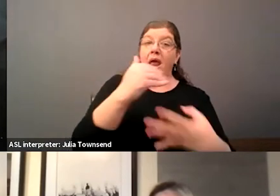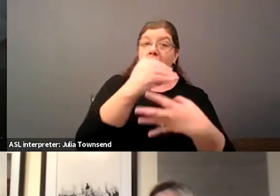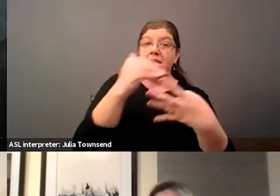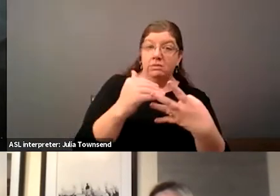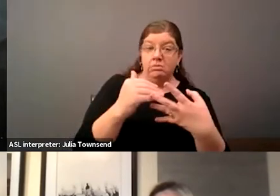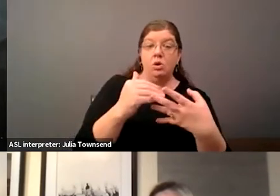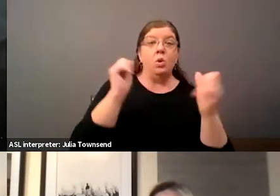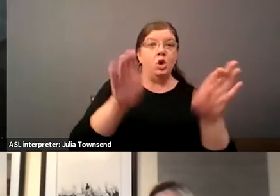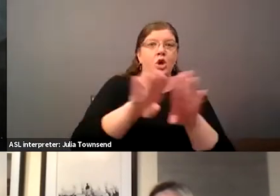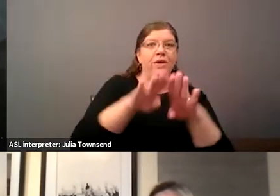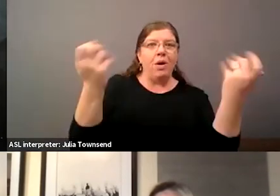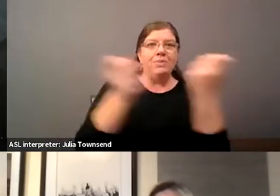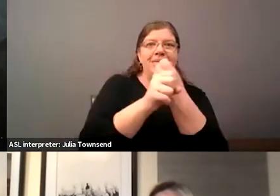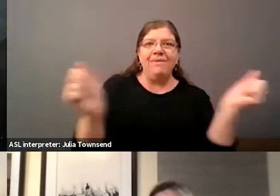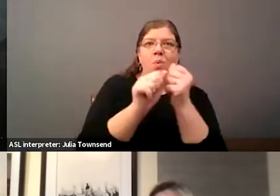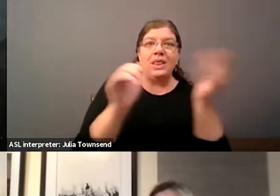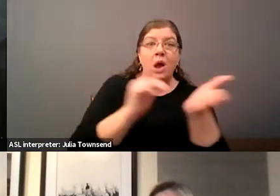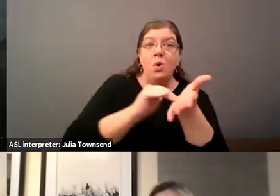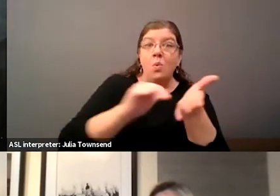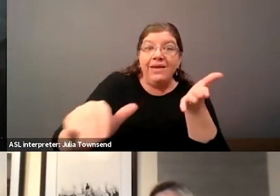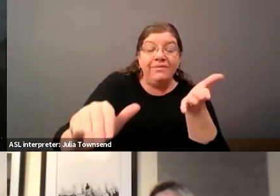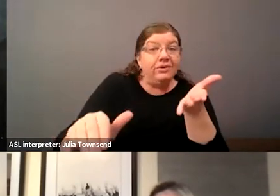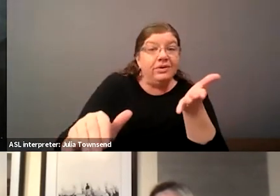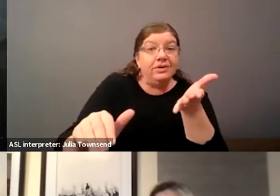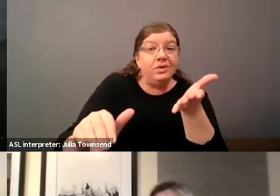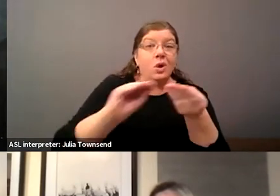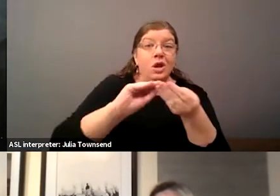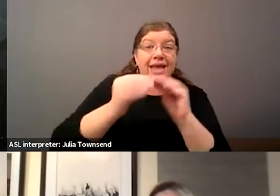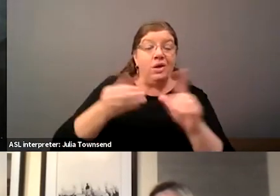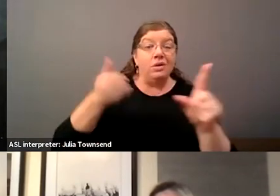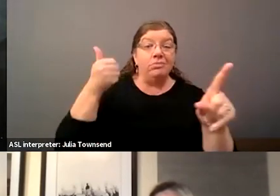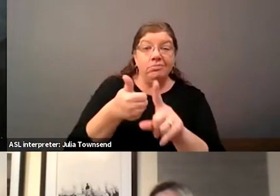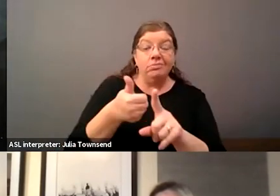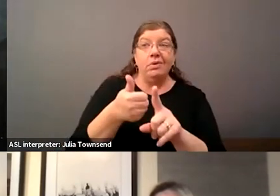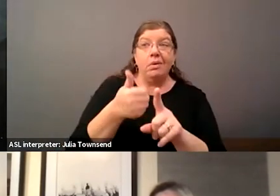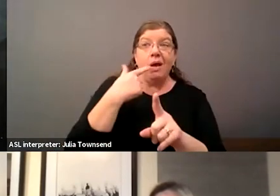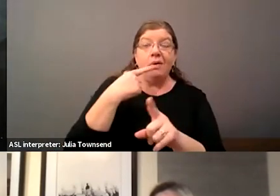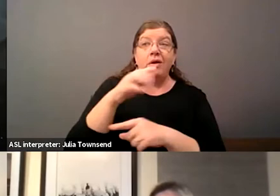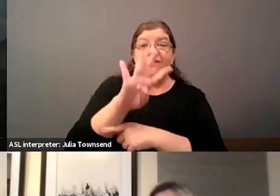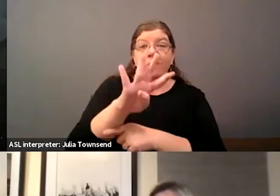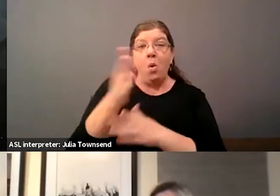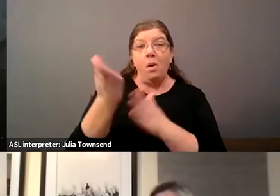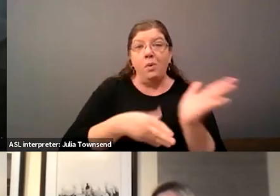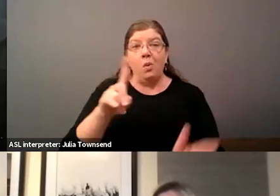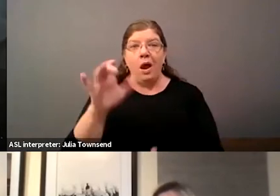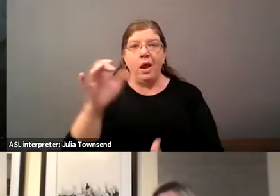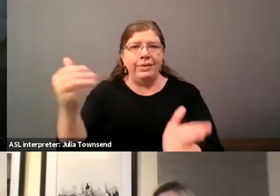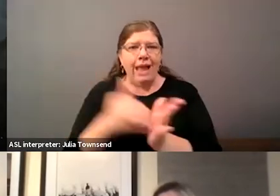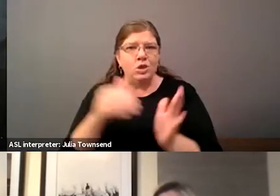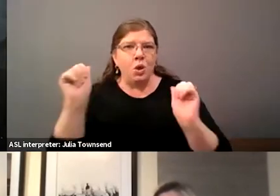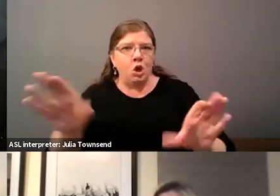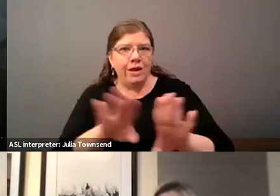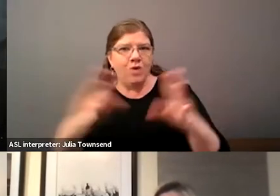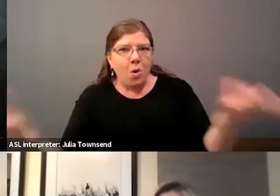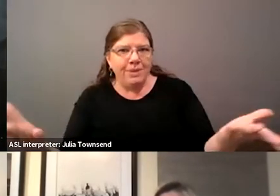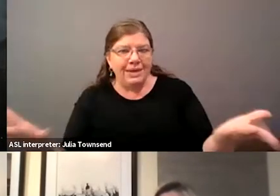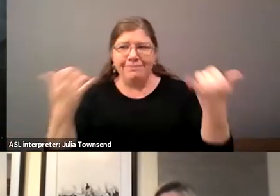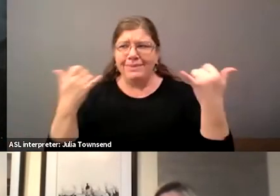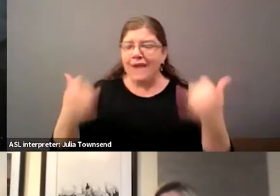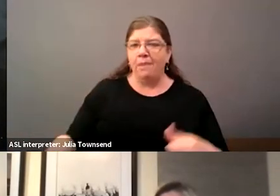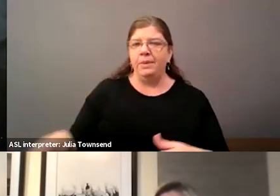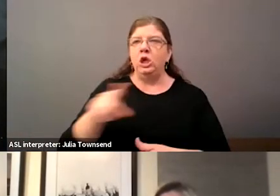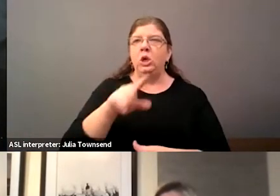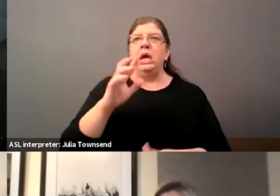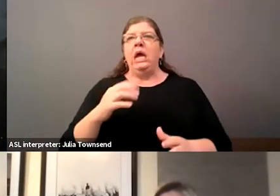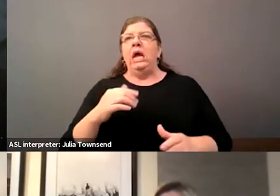could have opened safely without a waiver when our case rate was approaching an infection rate of four per 100 000 now because of your indecision